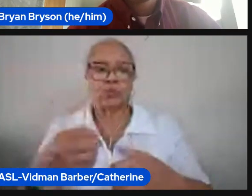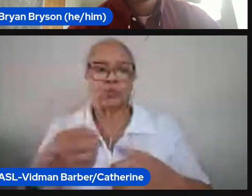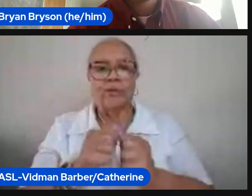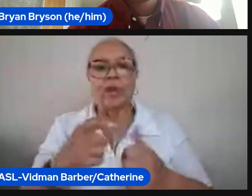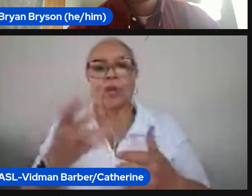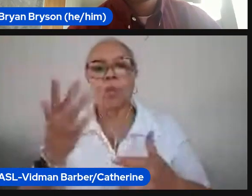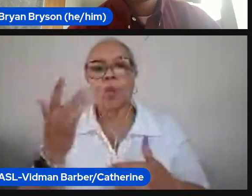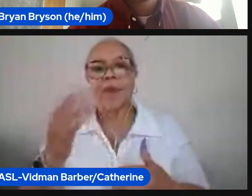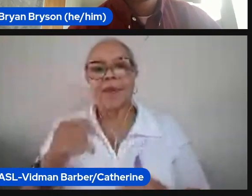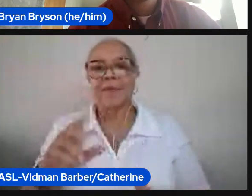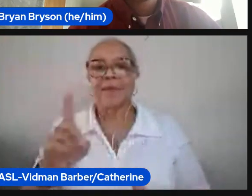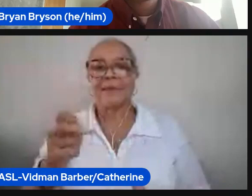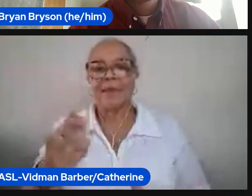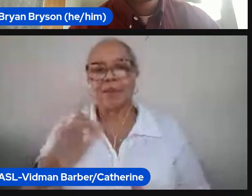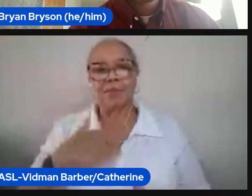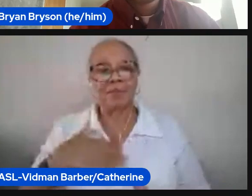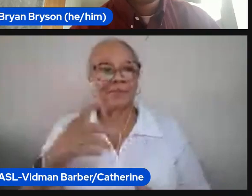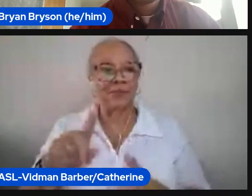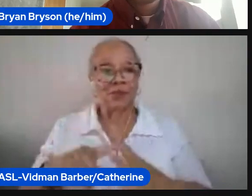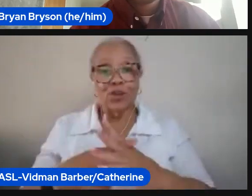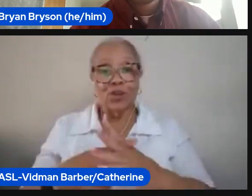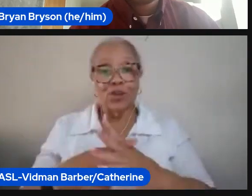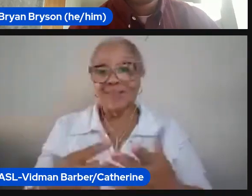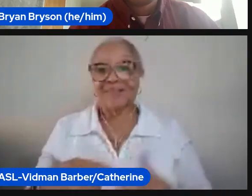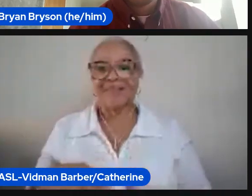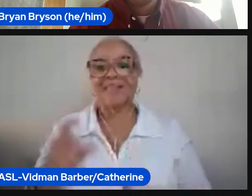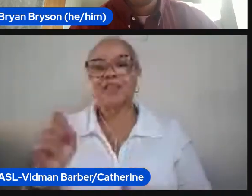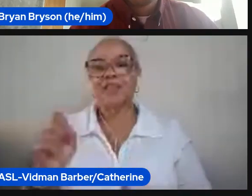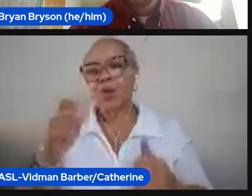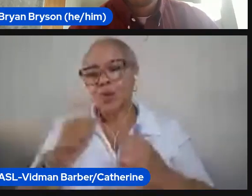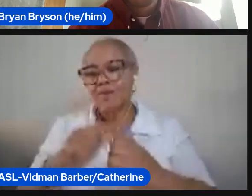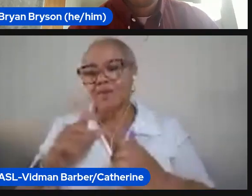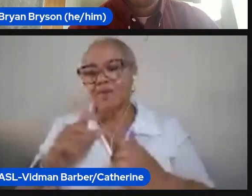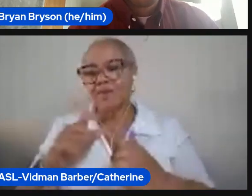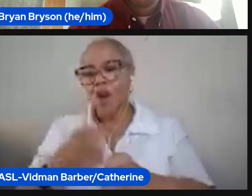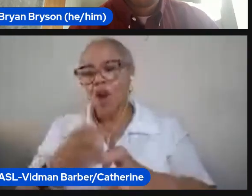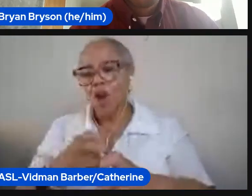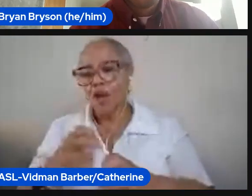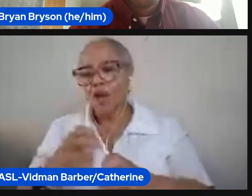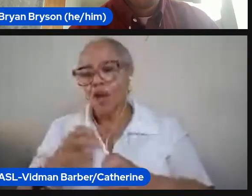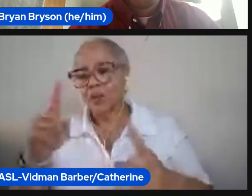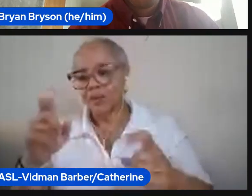start? Start with the hard question. Okay, so